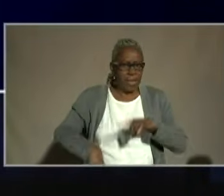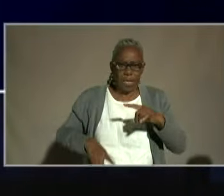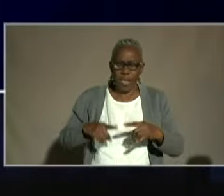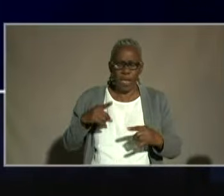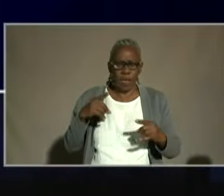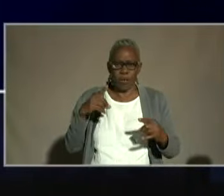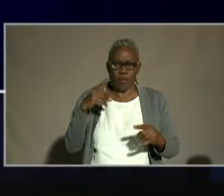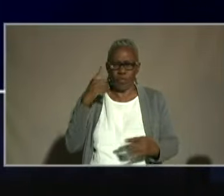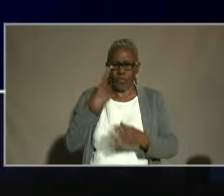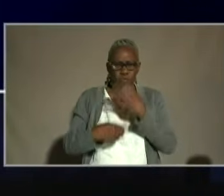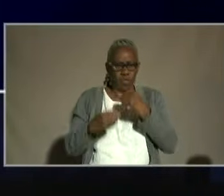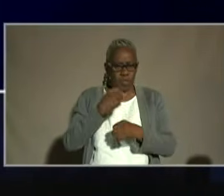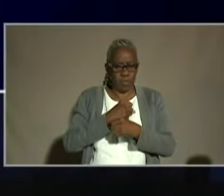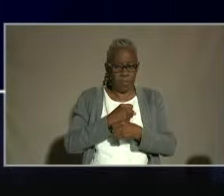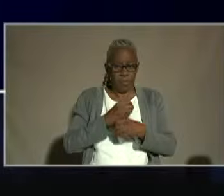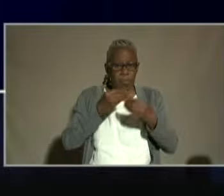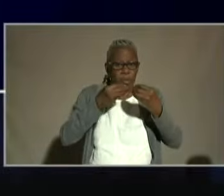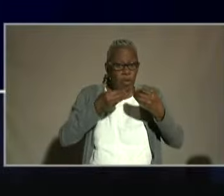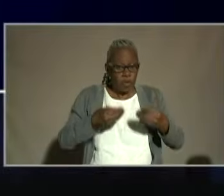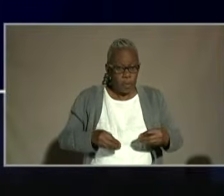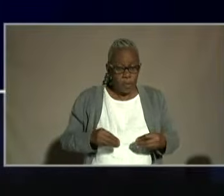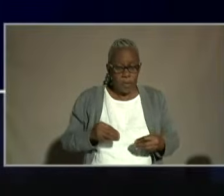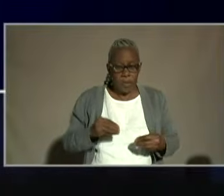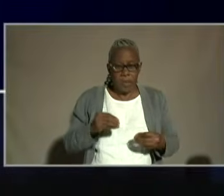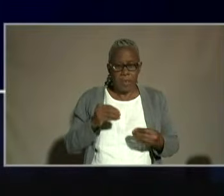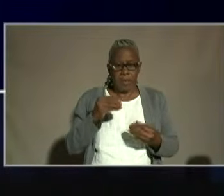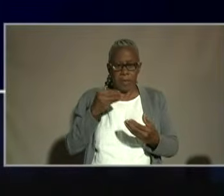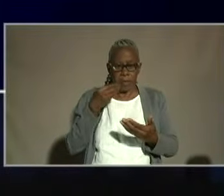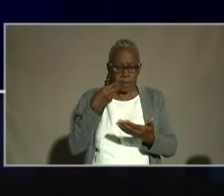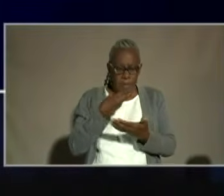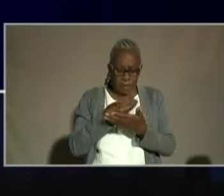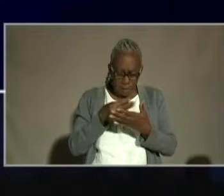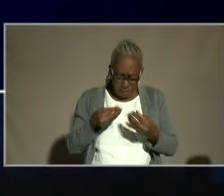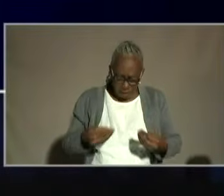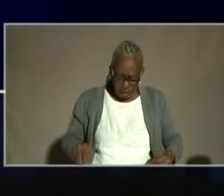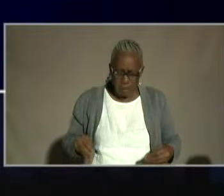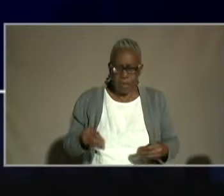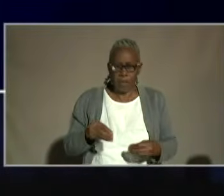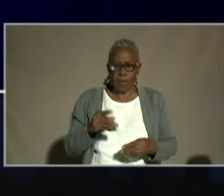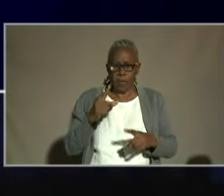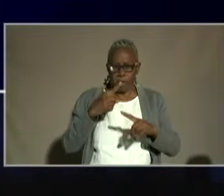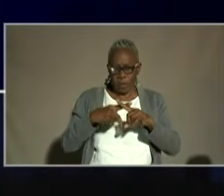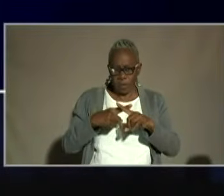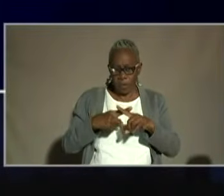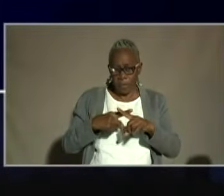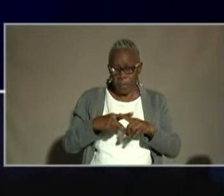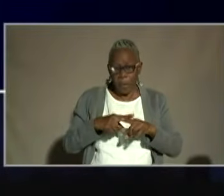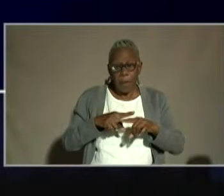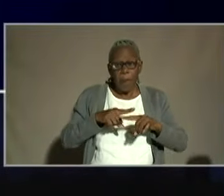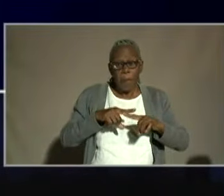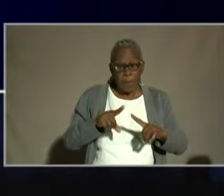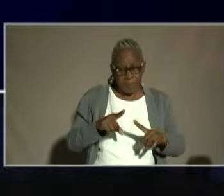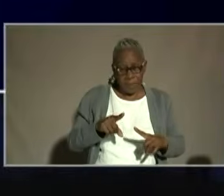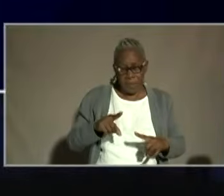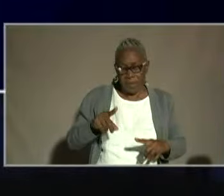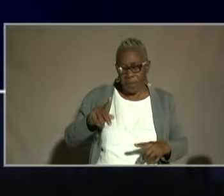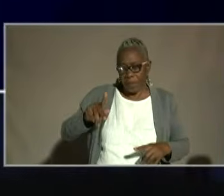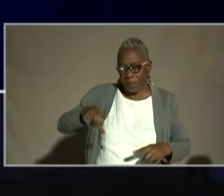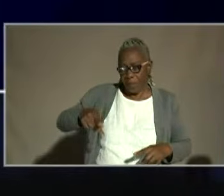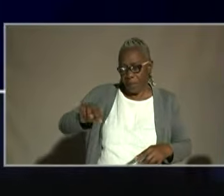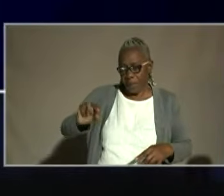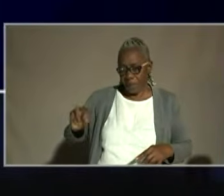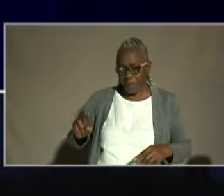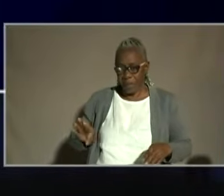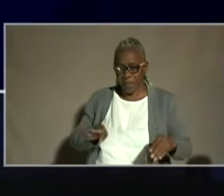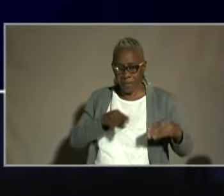money in Cash Plus and Olint. However, the PNP accepted and received $1